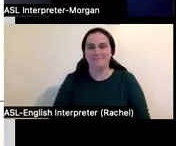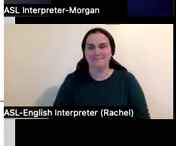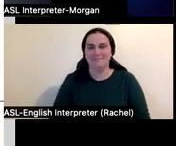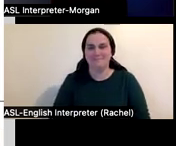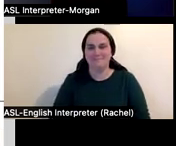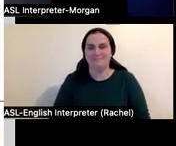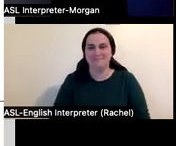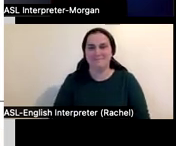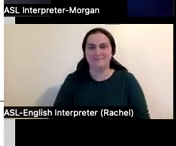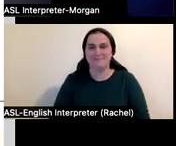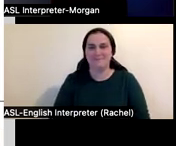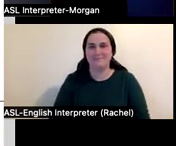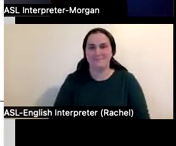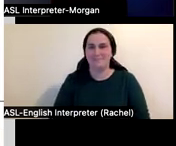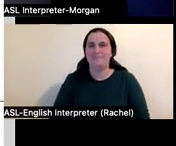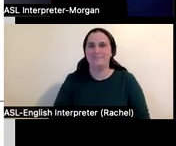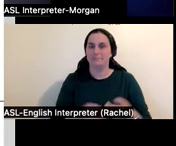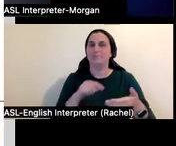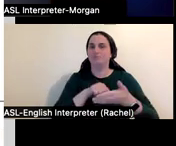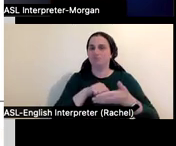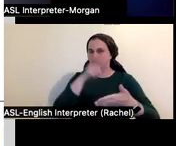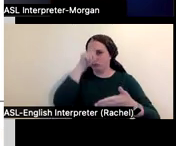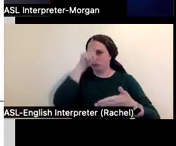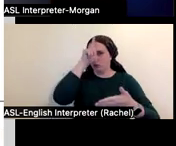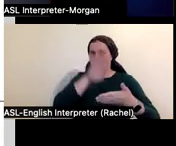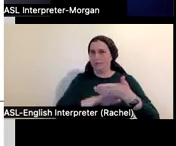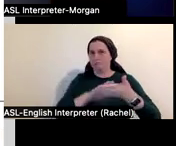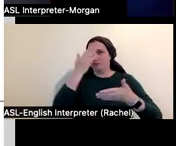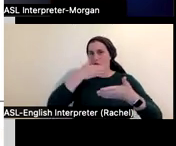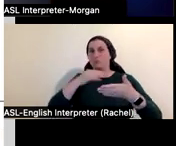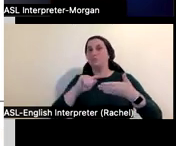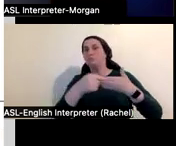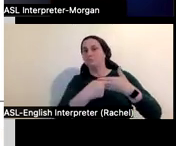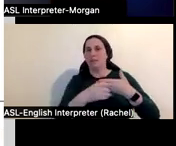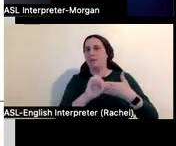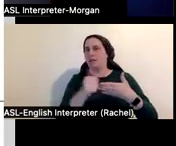so do that on the back. So do the German on one side and then whatever you want to do on the back.